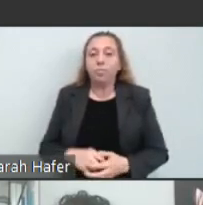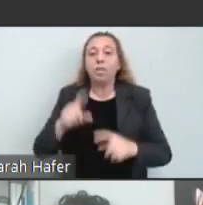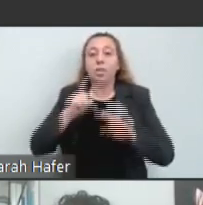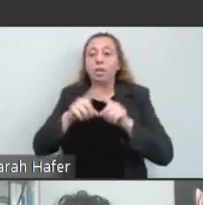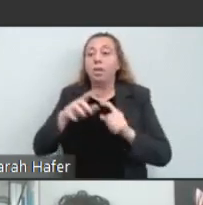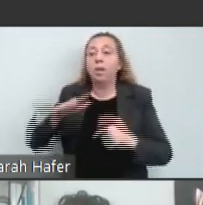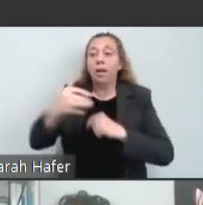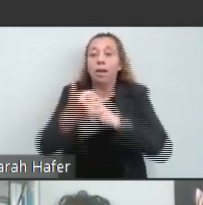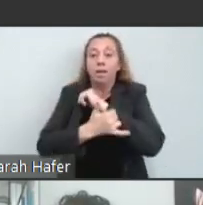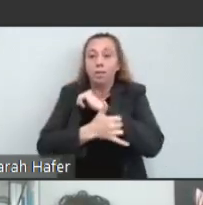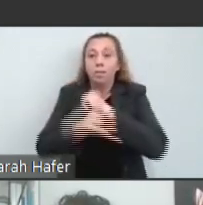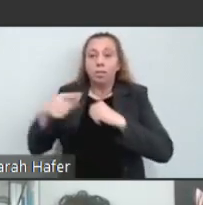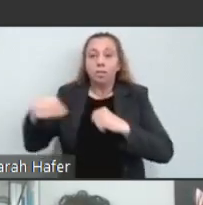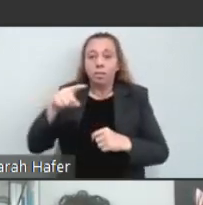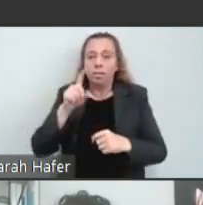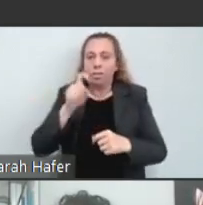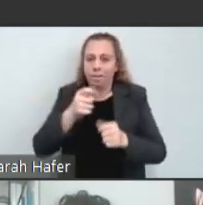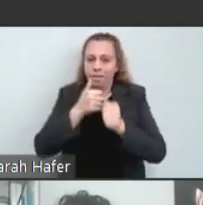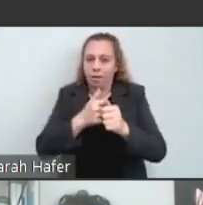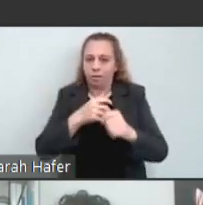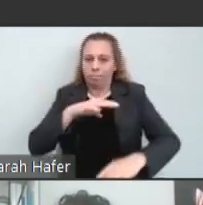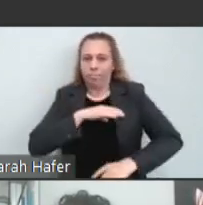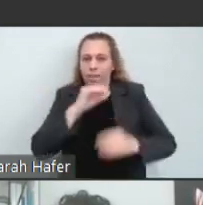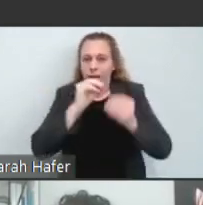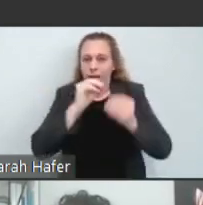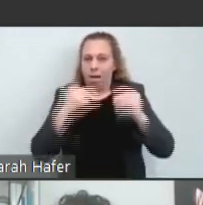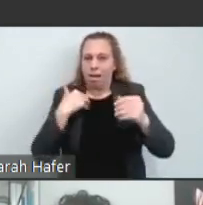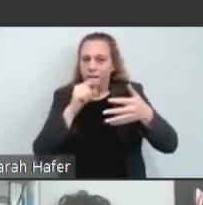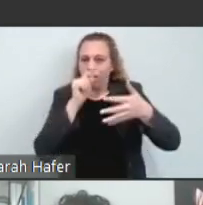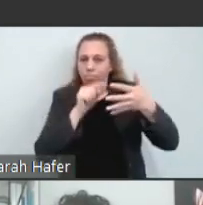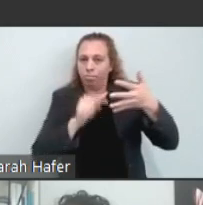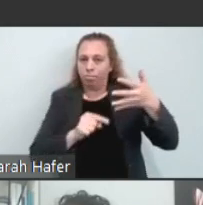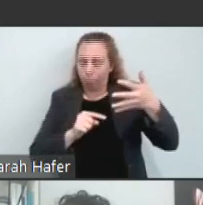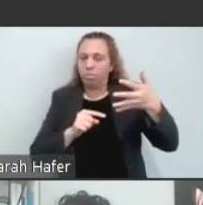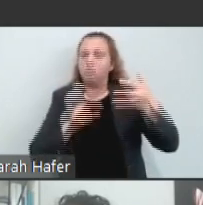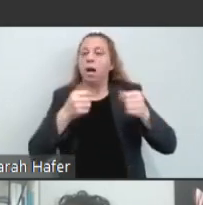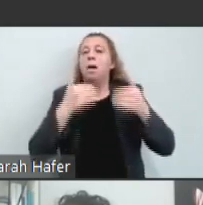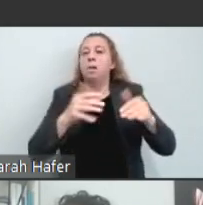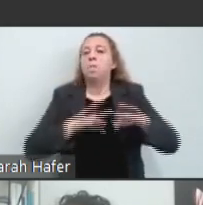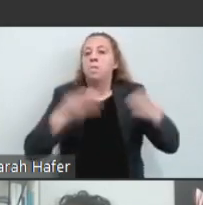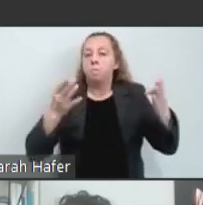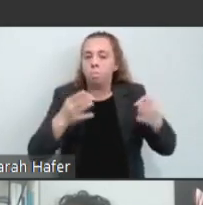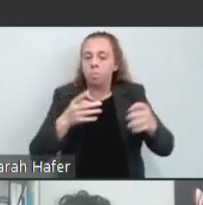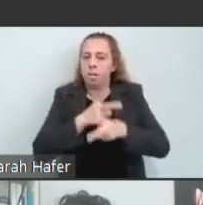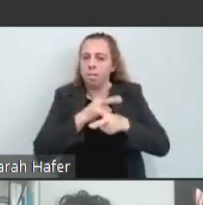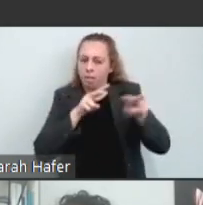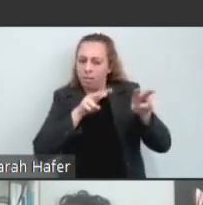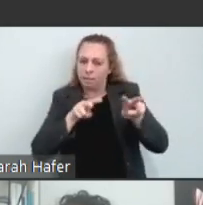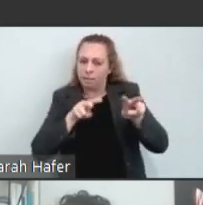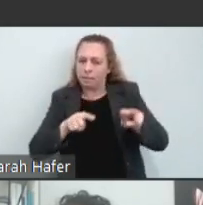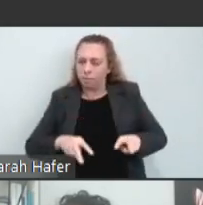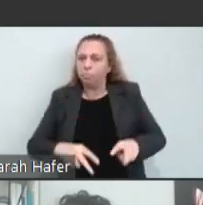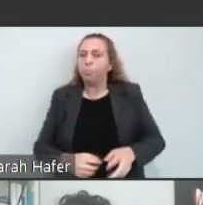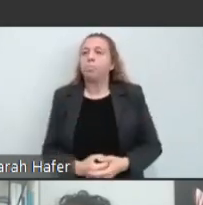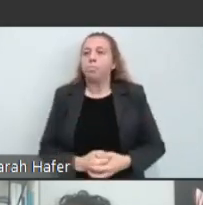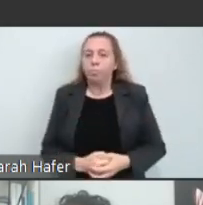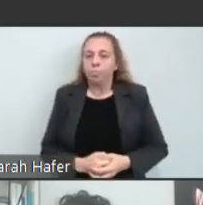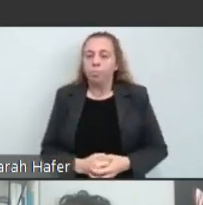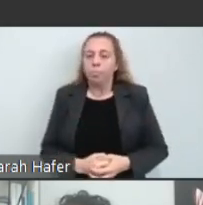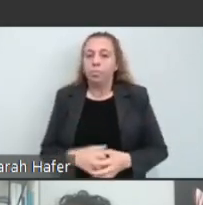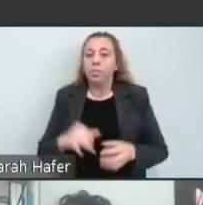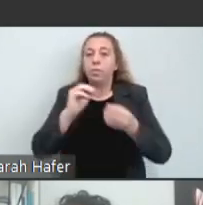that will help us reopen carefully. These thresholds will help us to be able to respond to what happens when